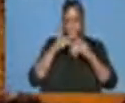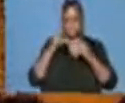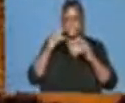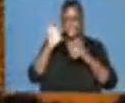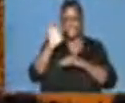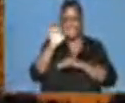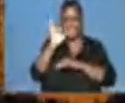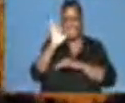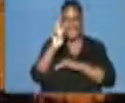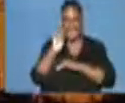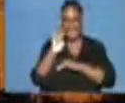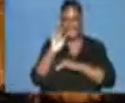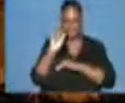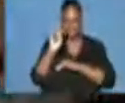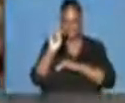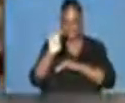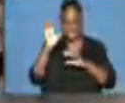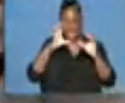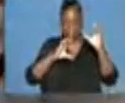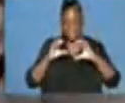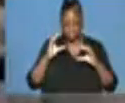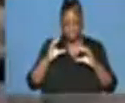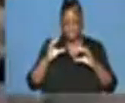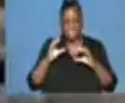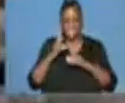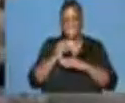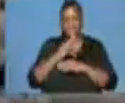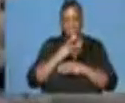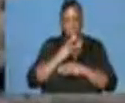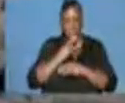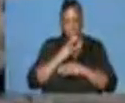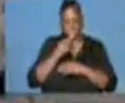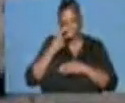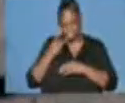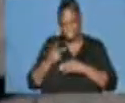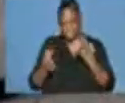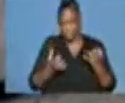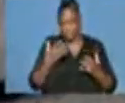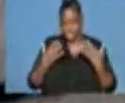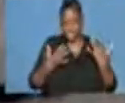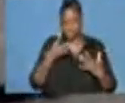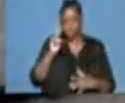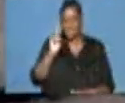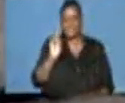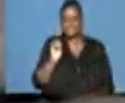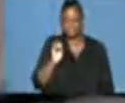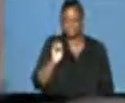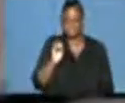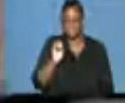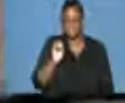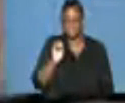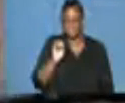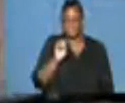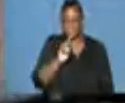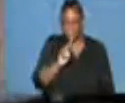the boiling temperature of water is 100 degrees Celsius. And I think for the last 30 days or so, we've had a